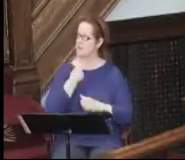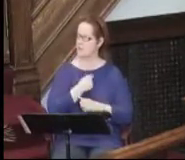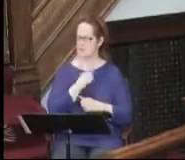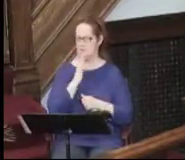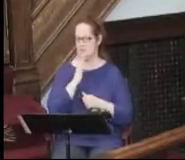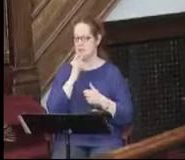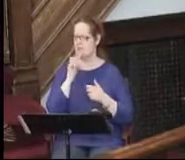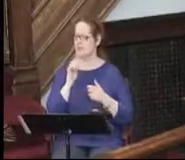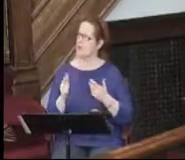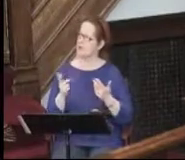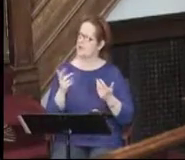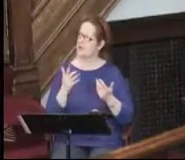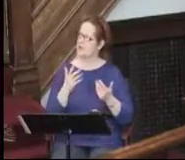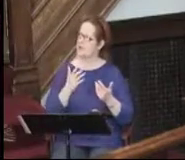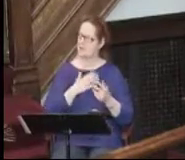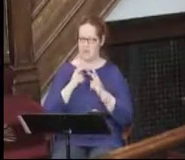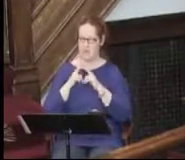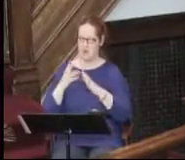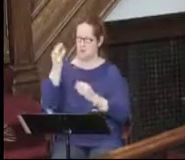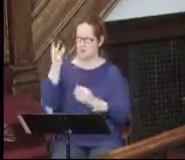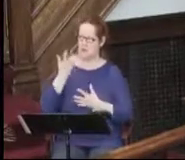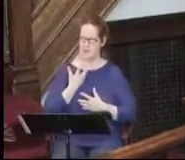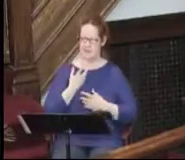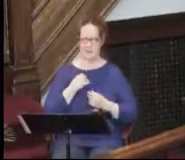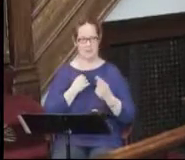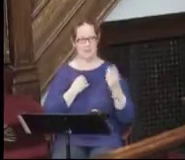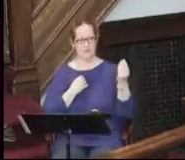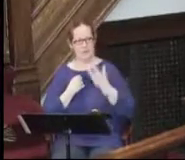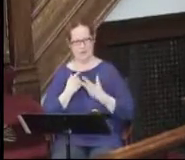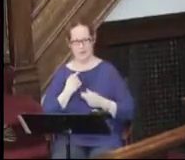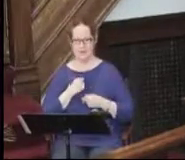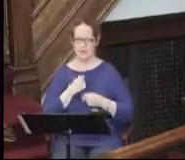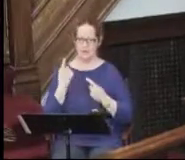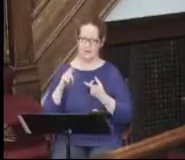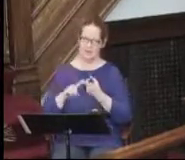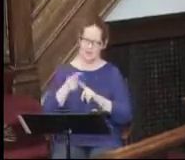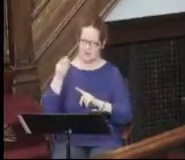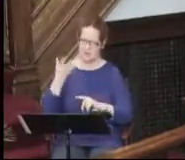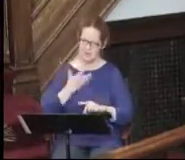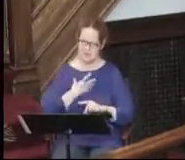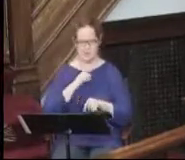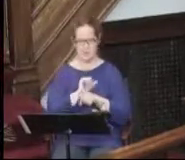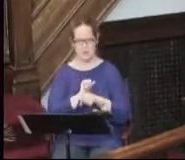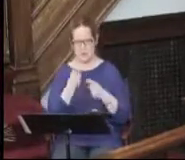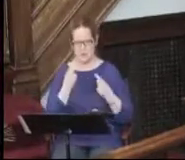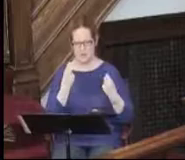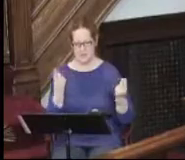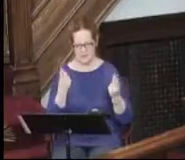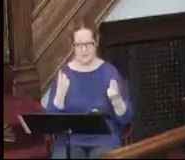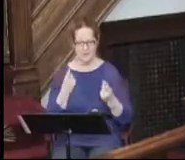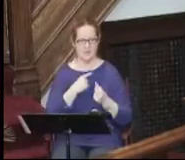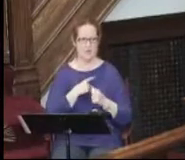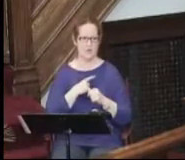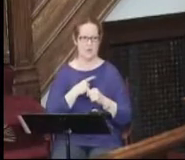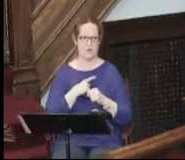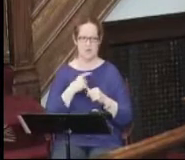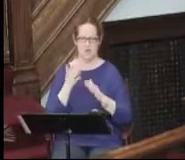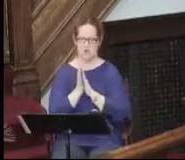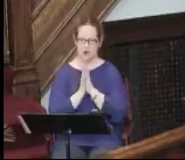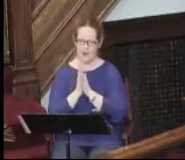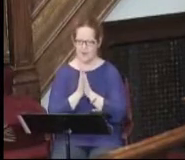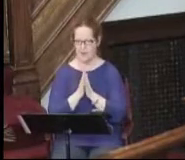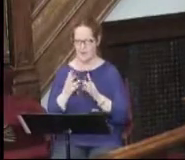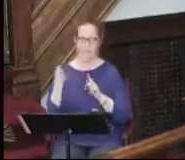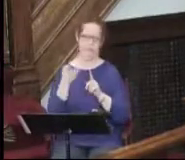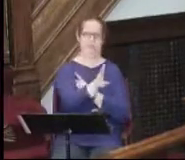like, you know, my partner said this or said that, or a friend said this, or at work they said that, or someone cut me off in traffic, or whatever,